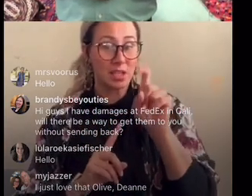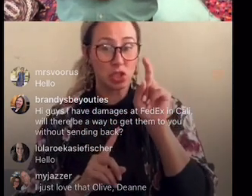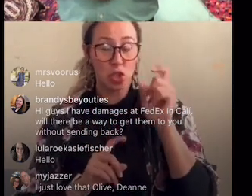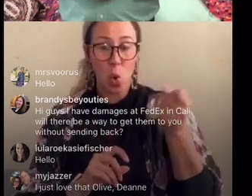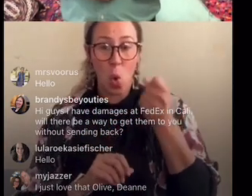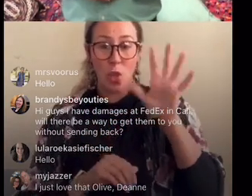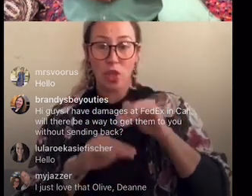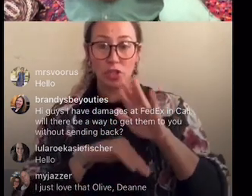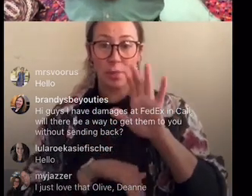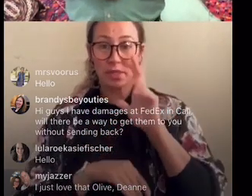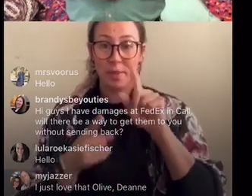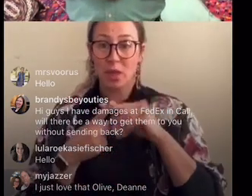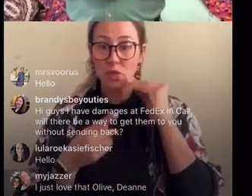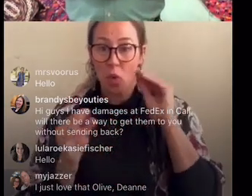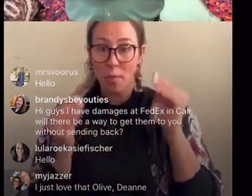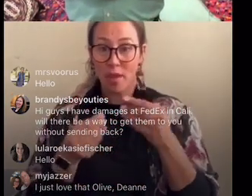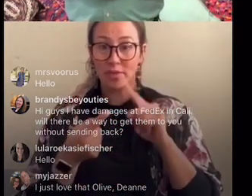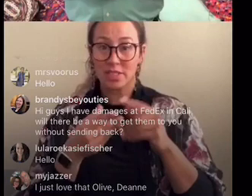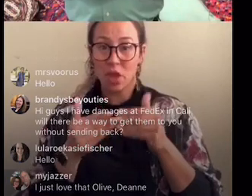notice?